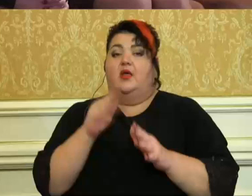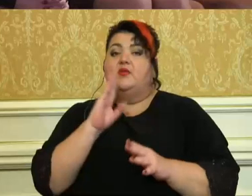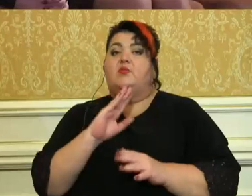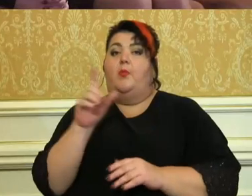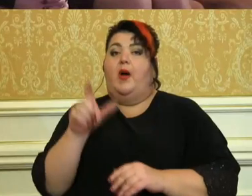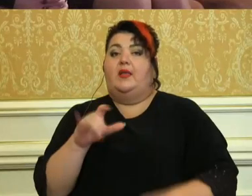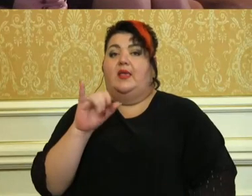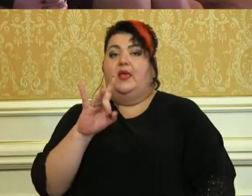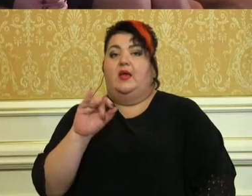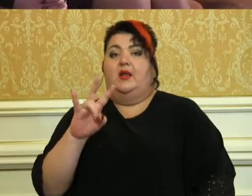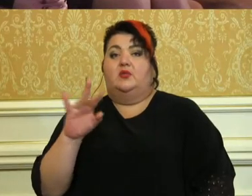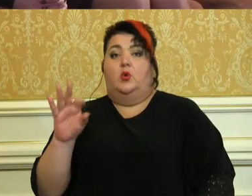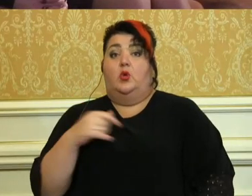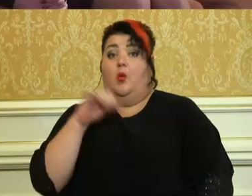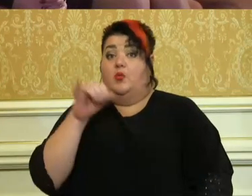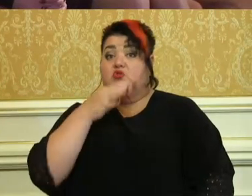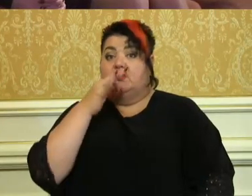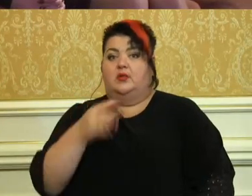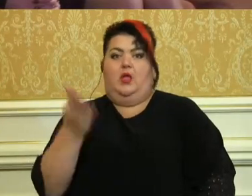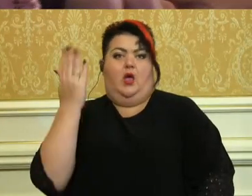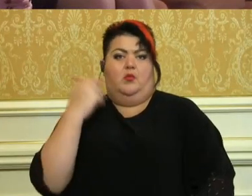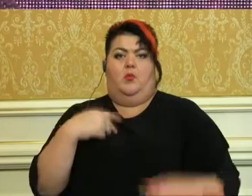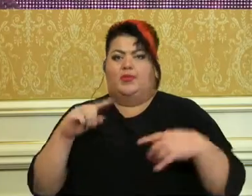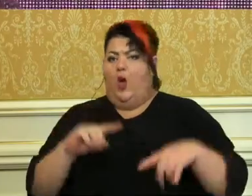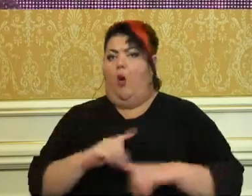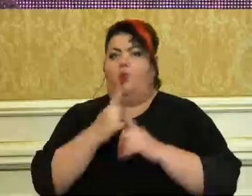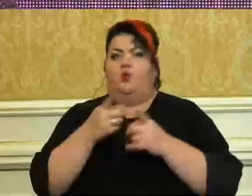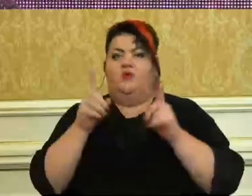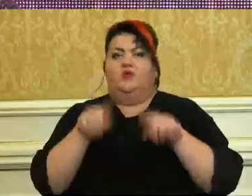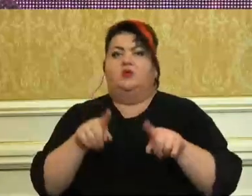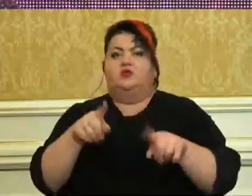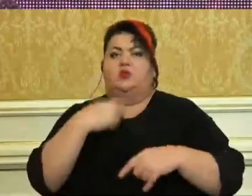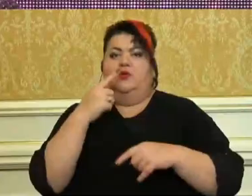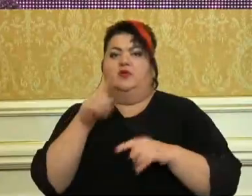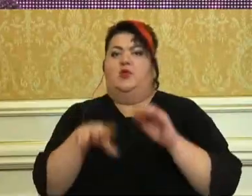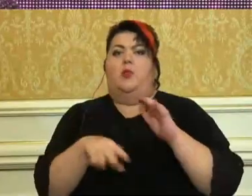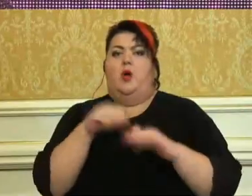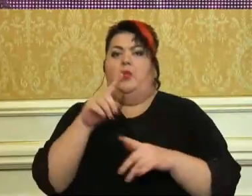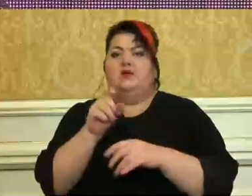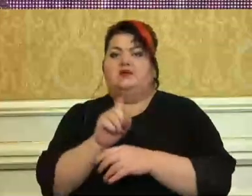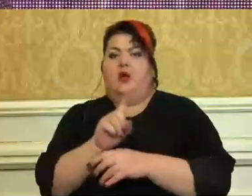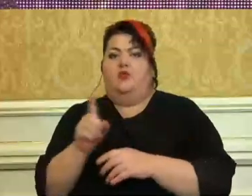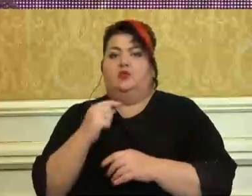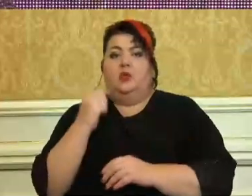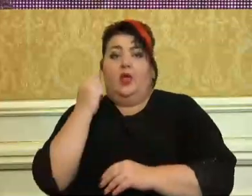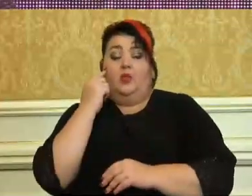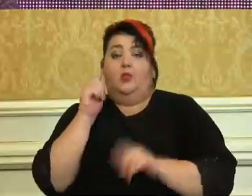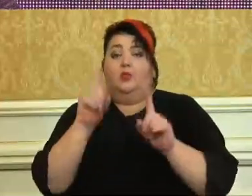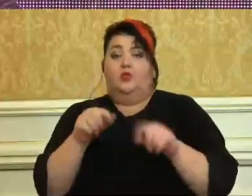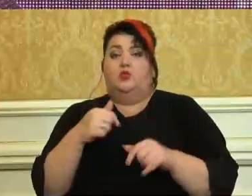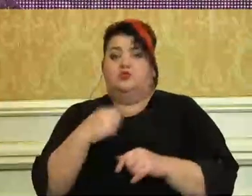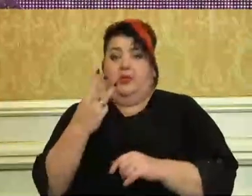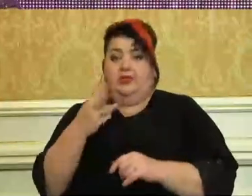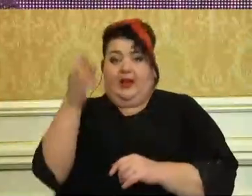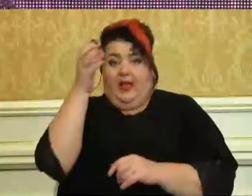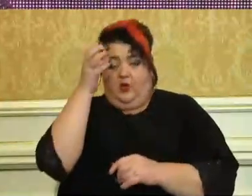passed the election process together with Irina, and then for that period of time, they told me, "Oh, you